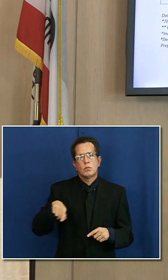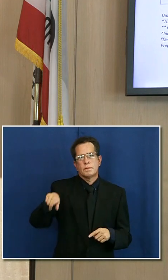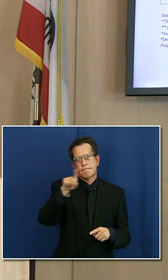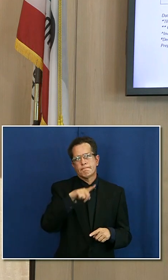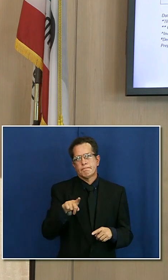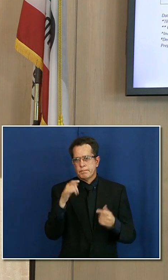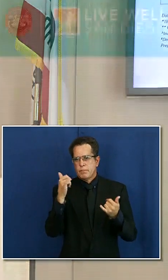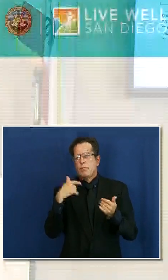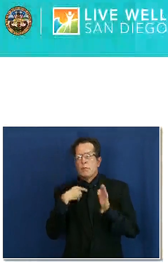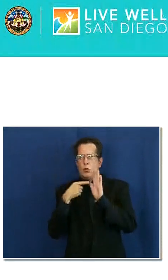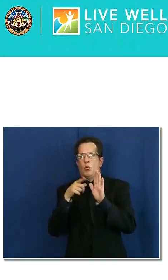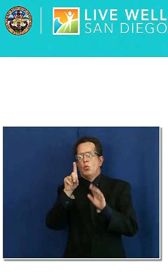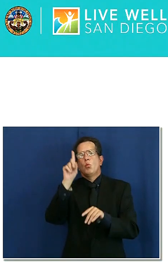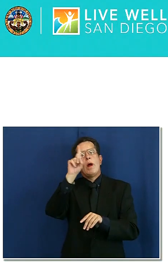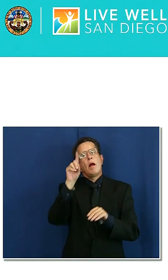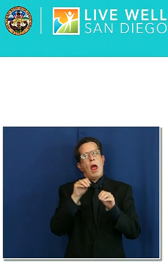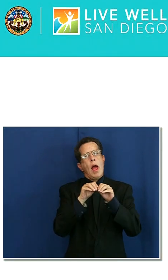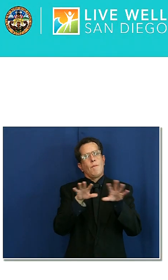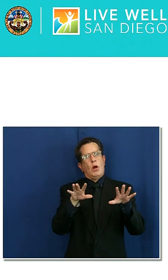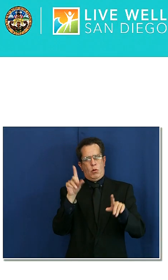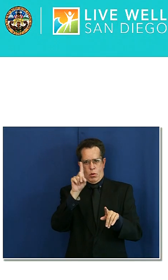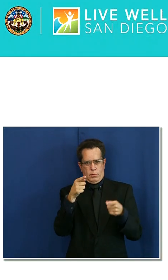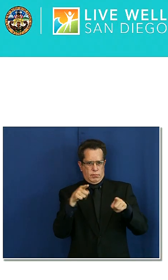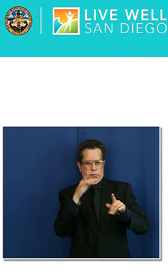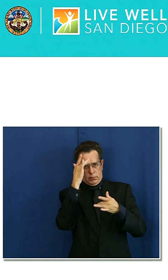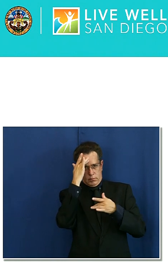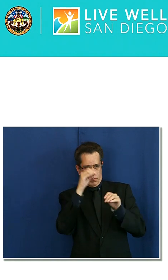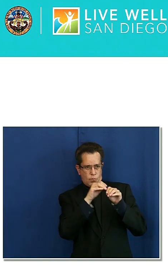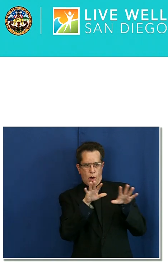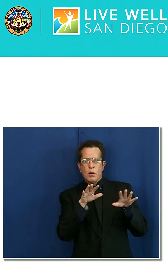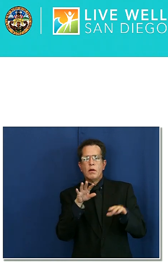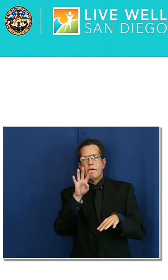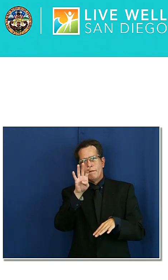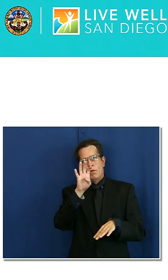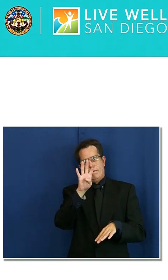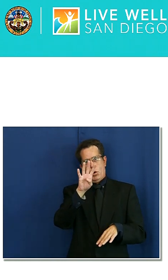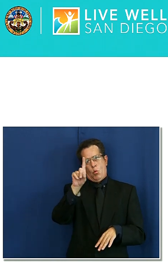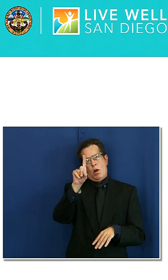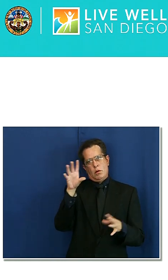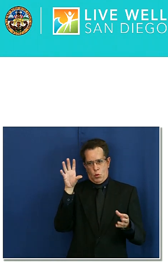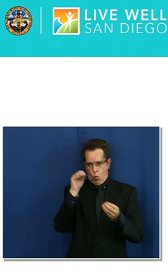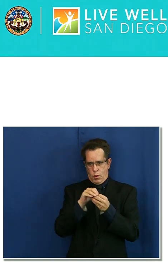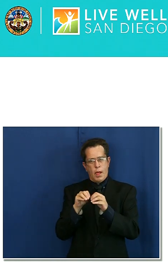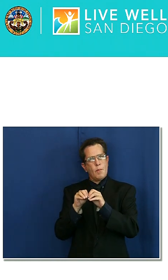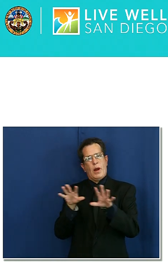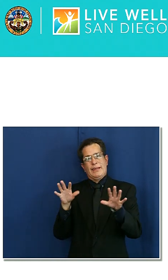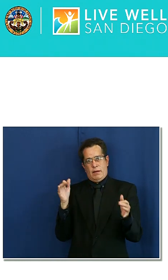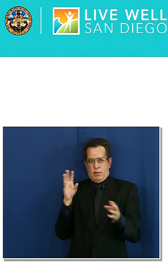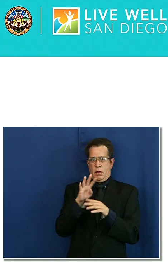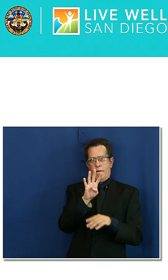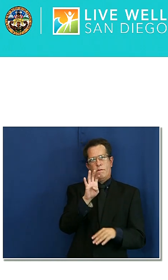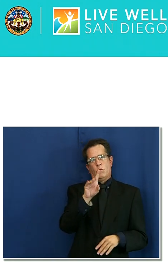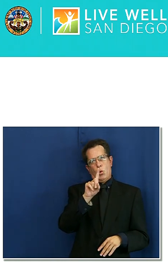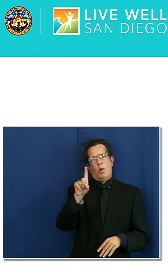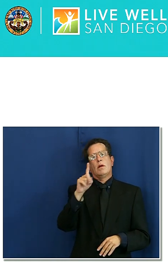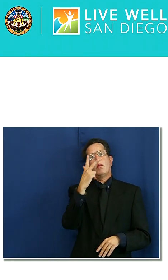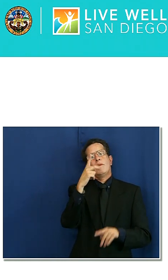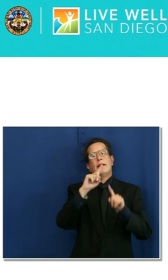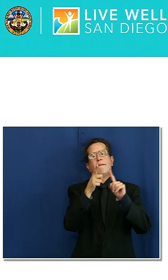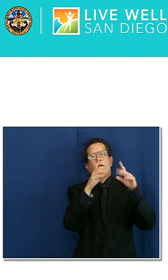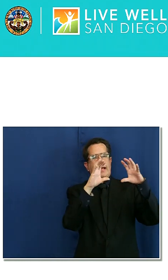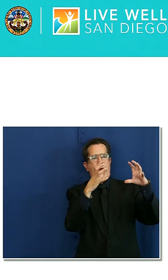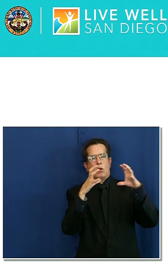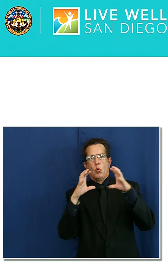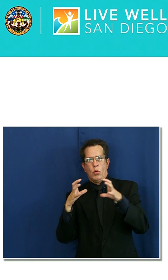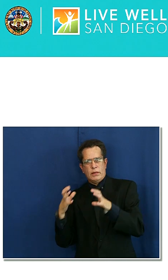to the outbreaks. Since the beginning of the pandemic, 441 total outbreaks have occurred in 3